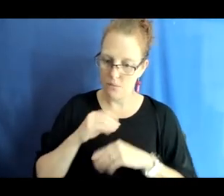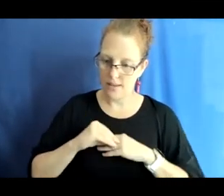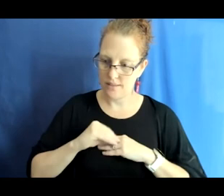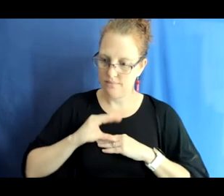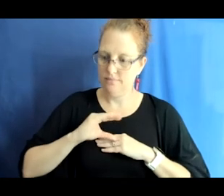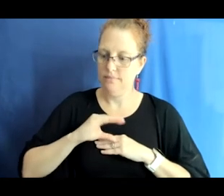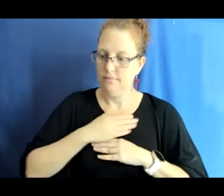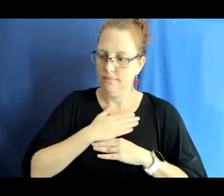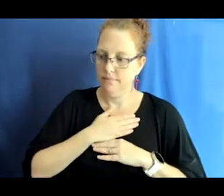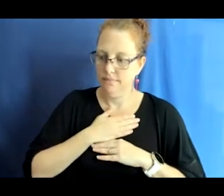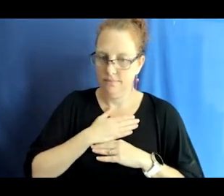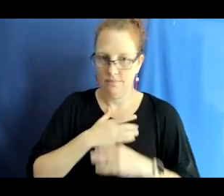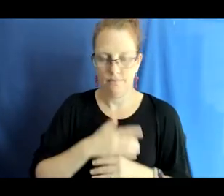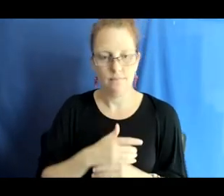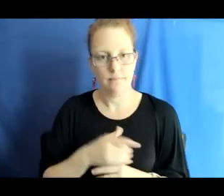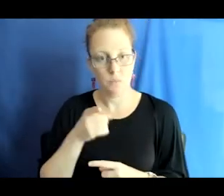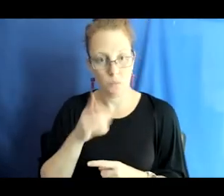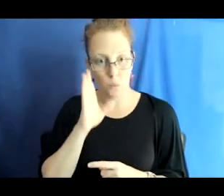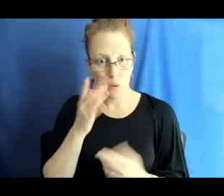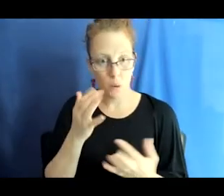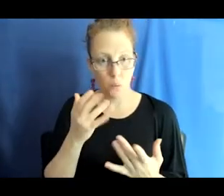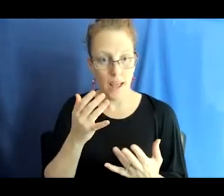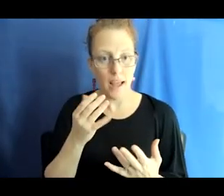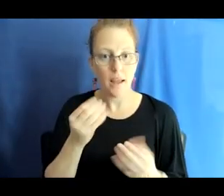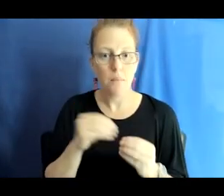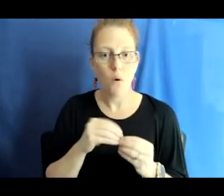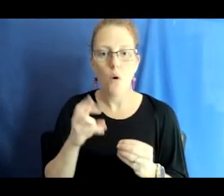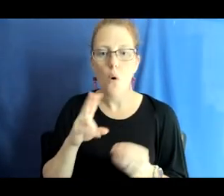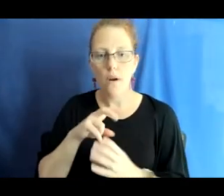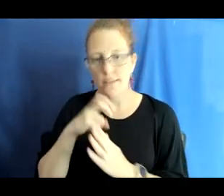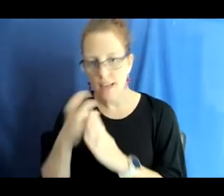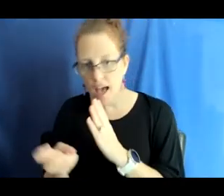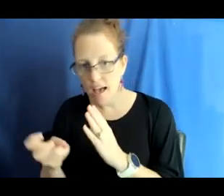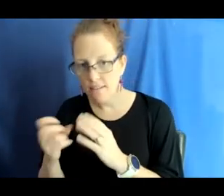you'll wade further into documentary?